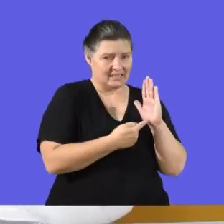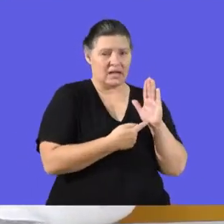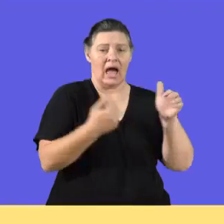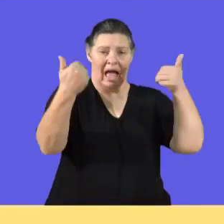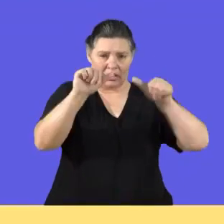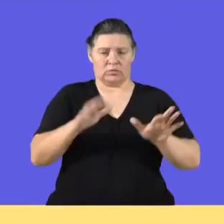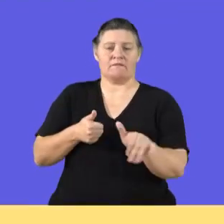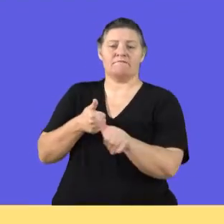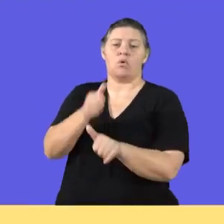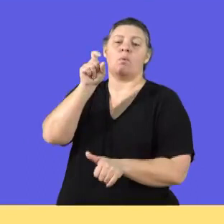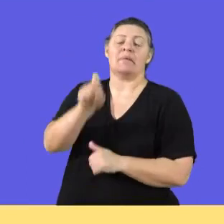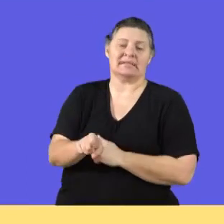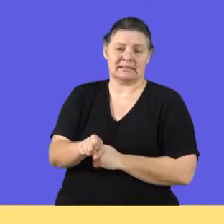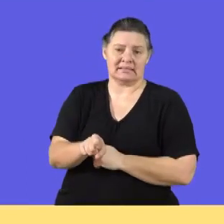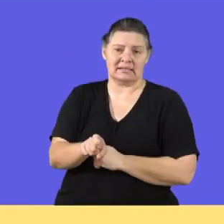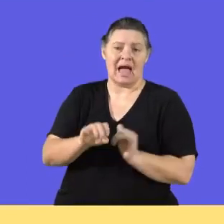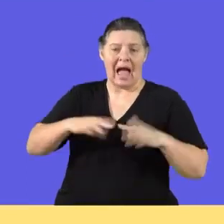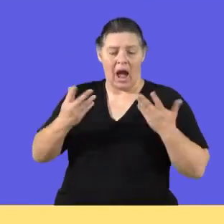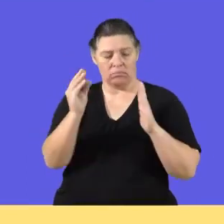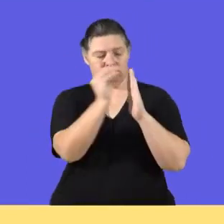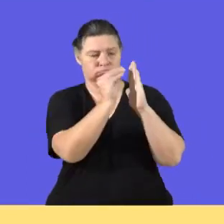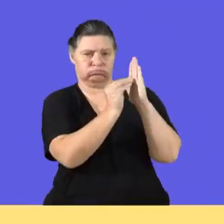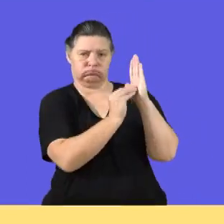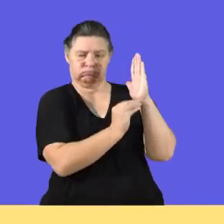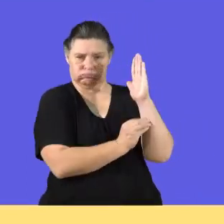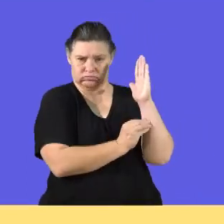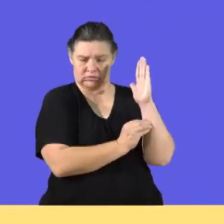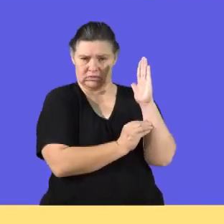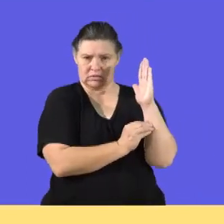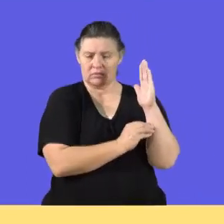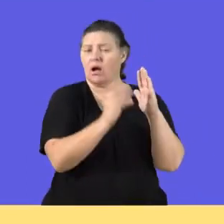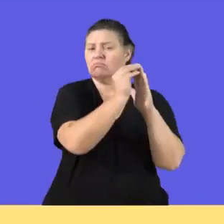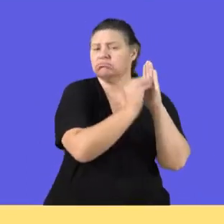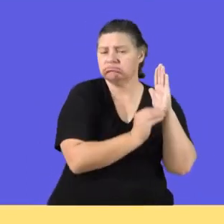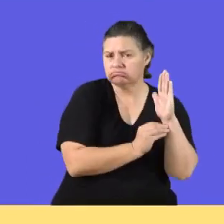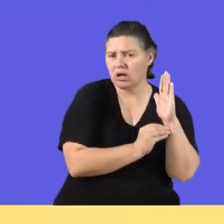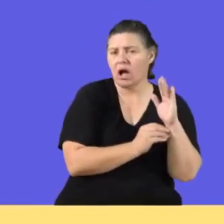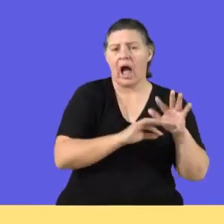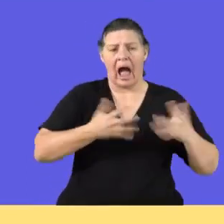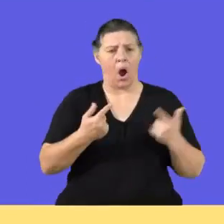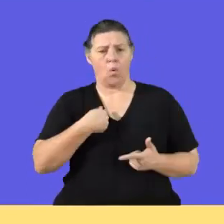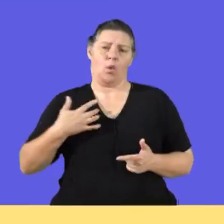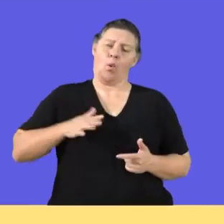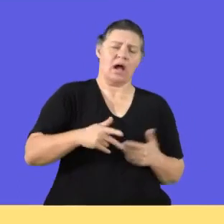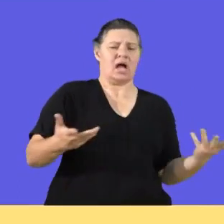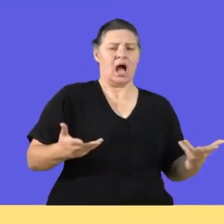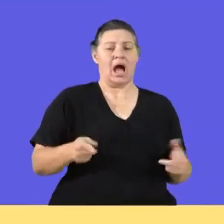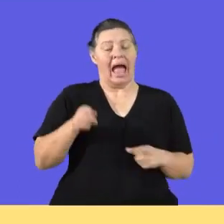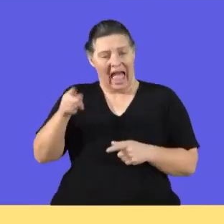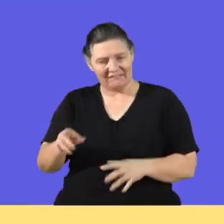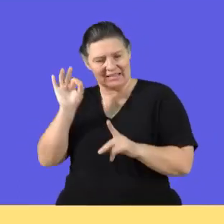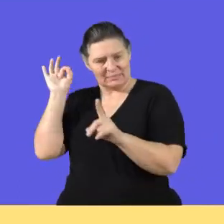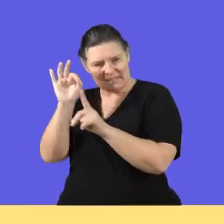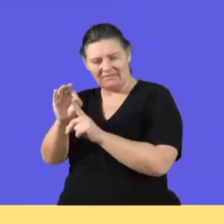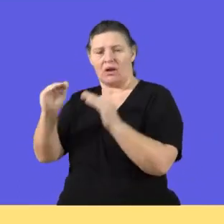that accountants follow in recording transactions. So we just don't record transactions as we want,